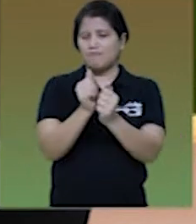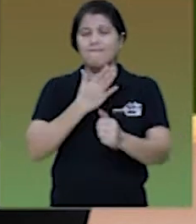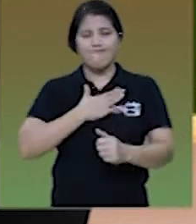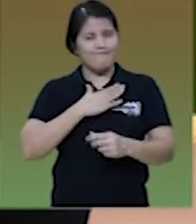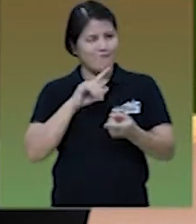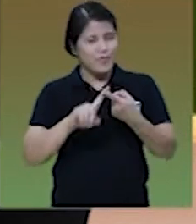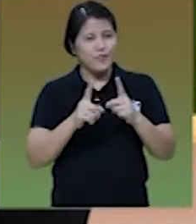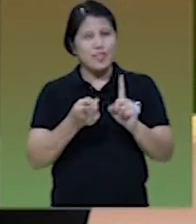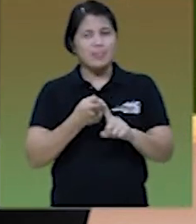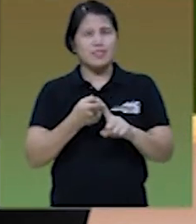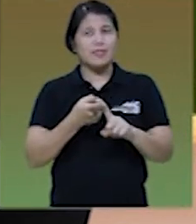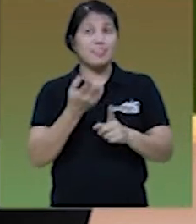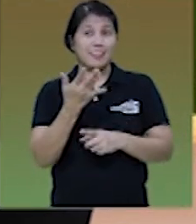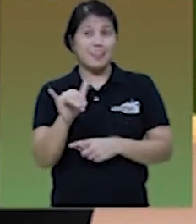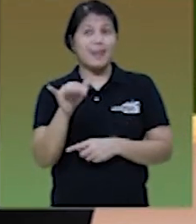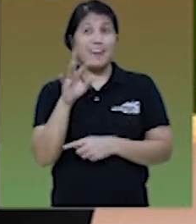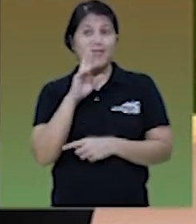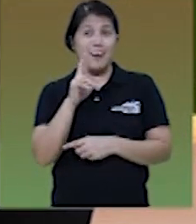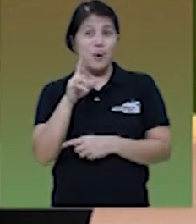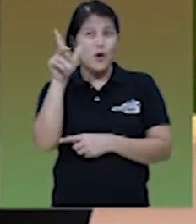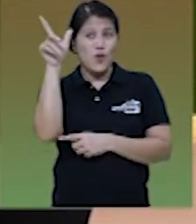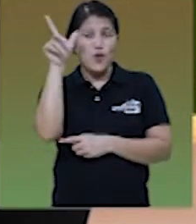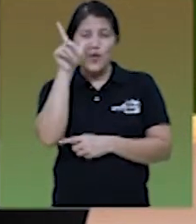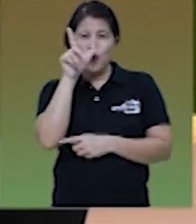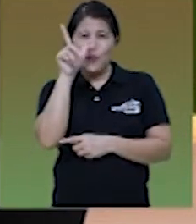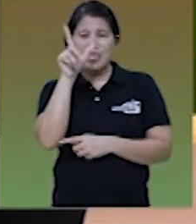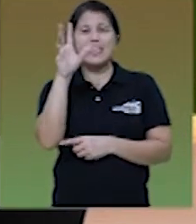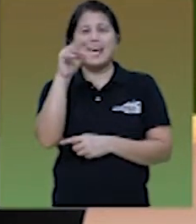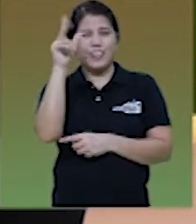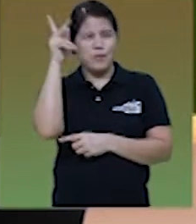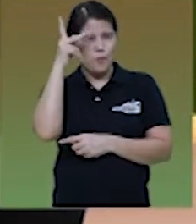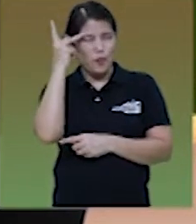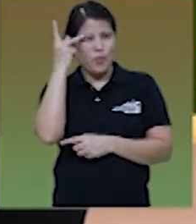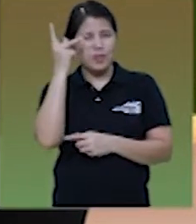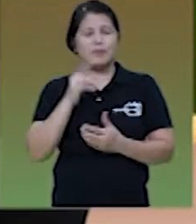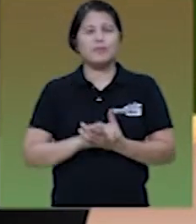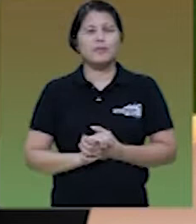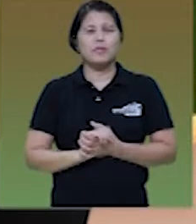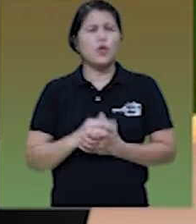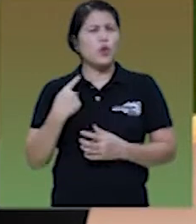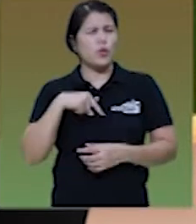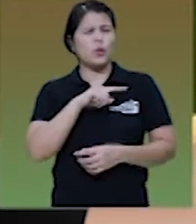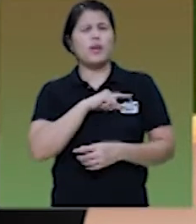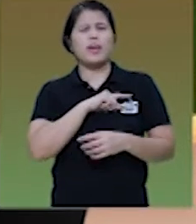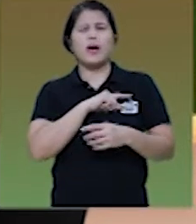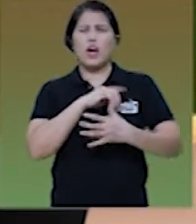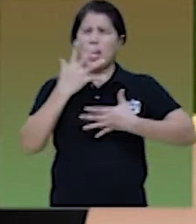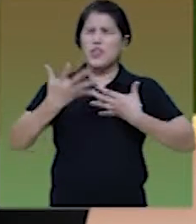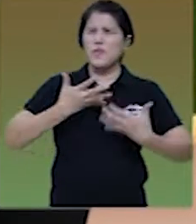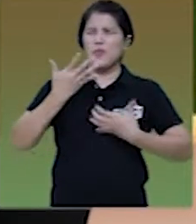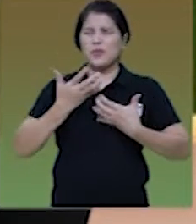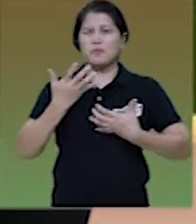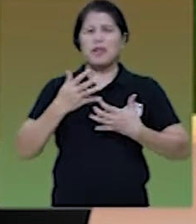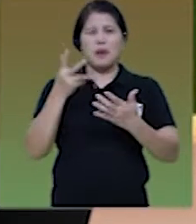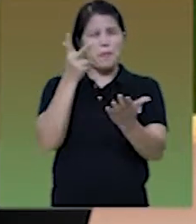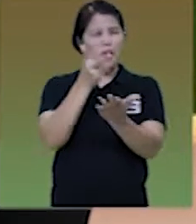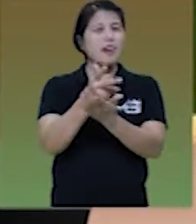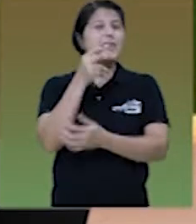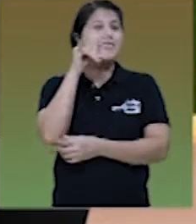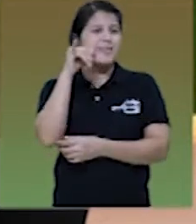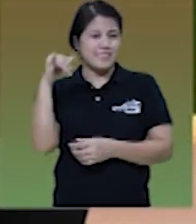my friends. They are Luis and Paul. We were at the amusement